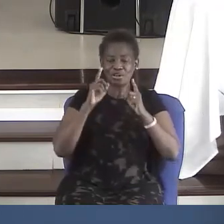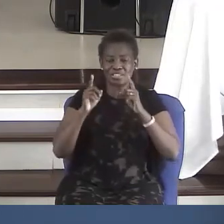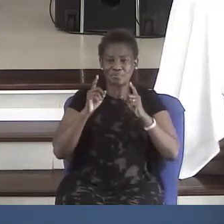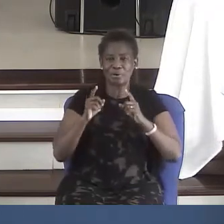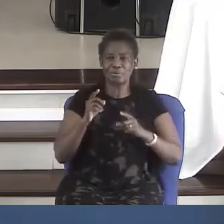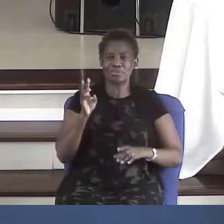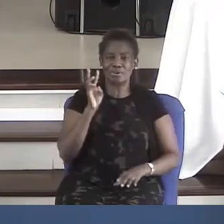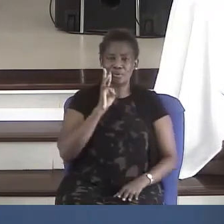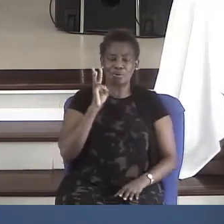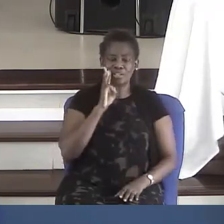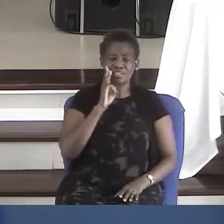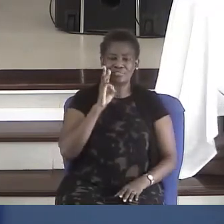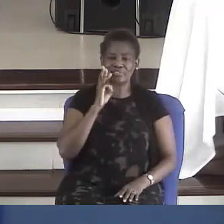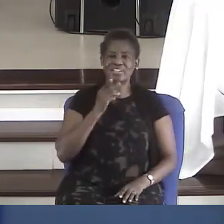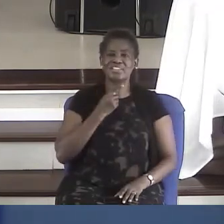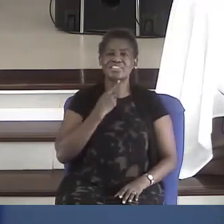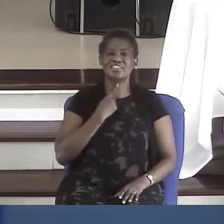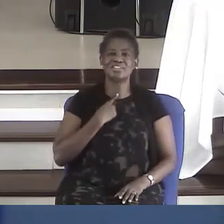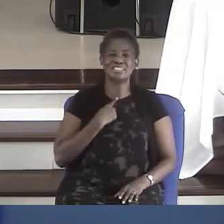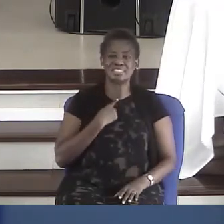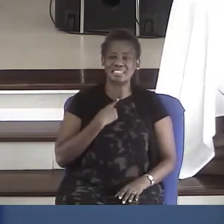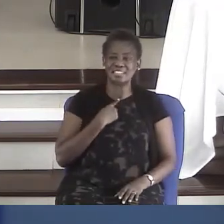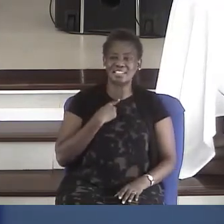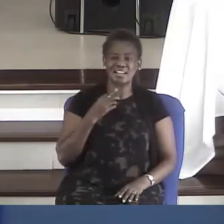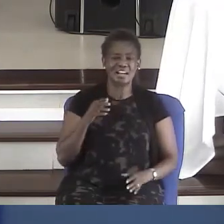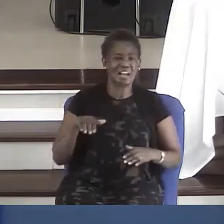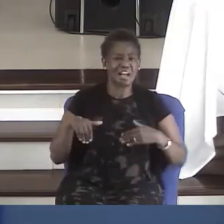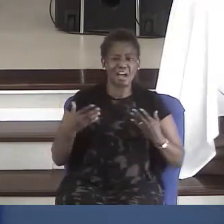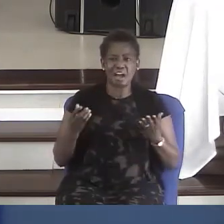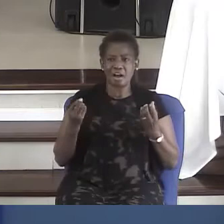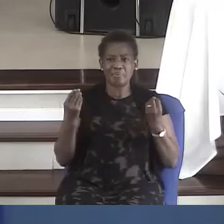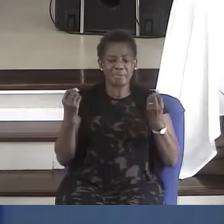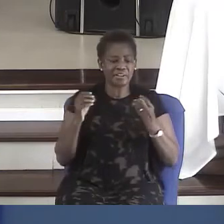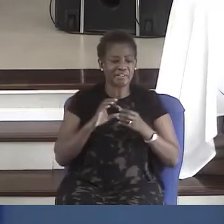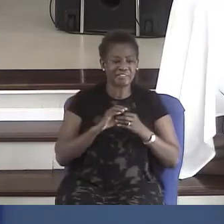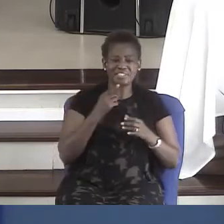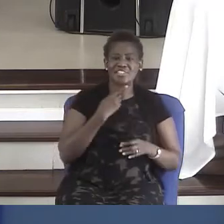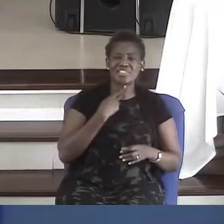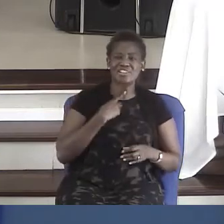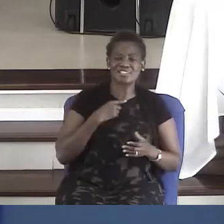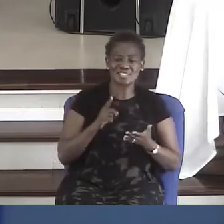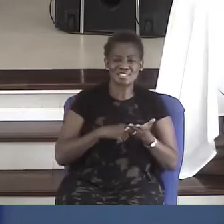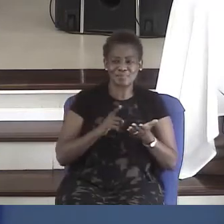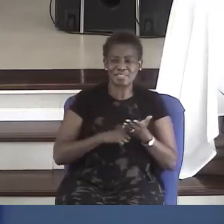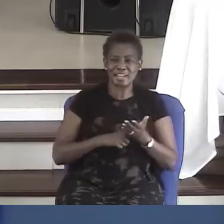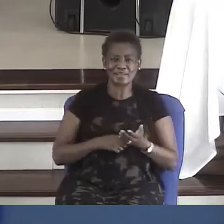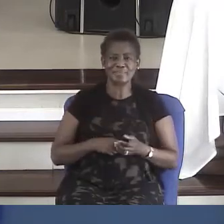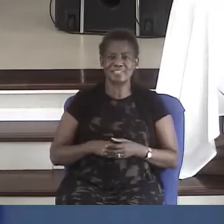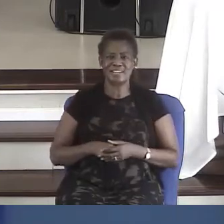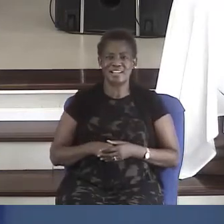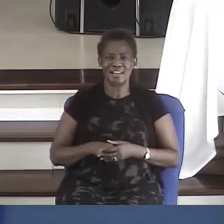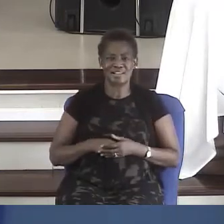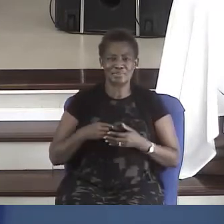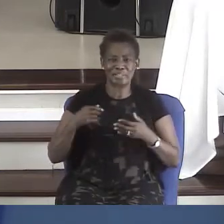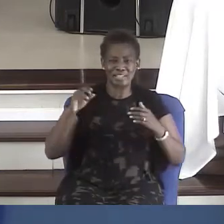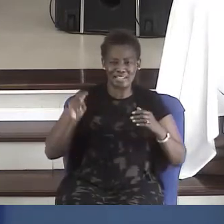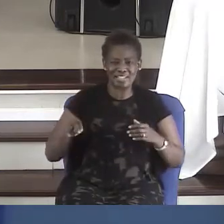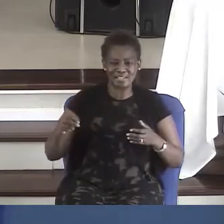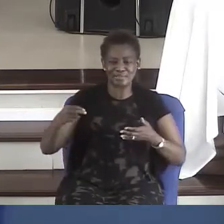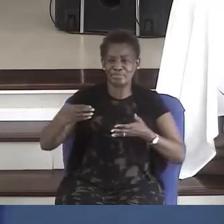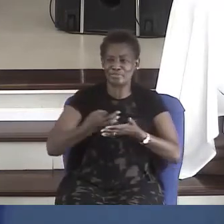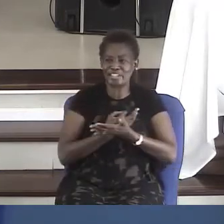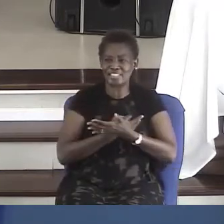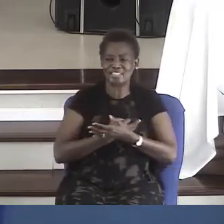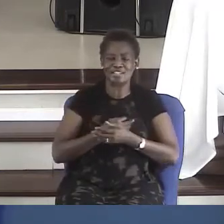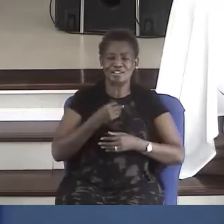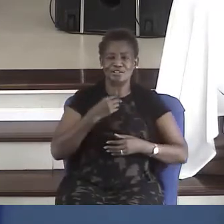of us are thirsty at times and we need to be refreshed? Food for the hungry. Guidance for the